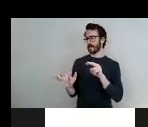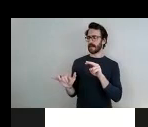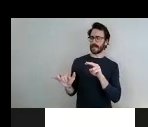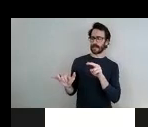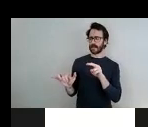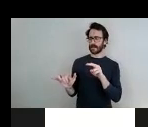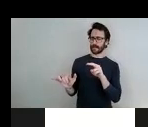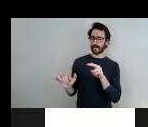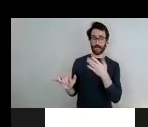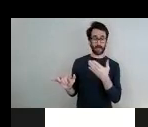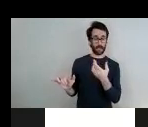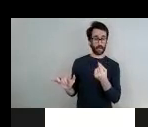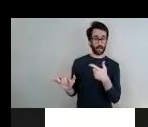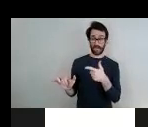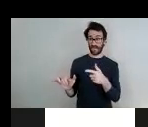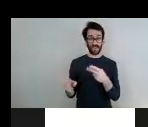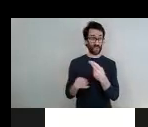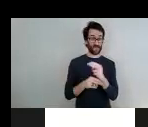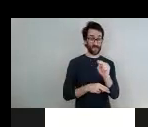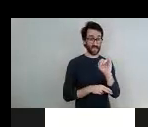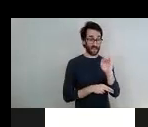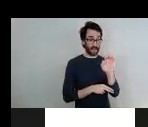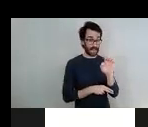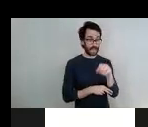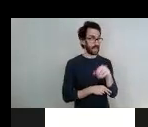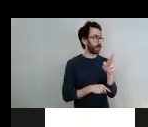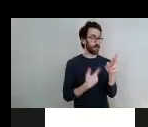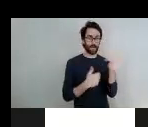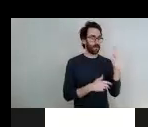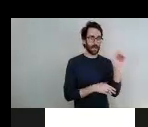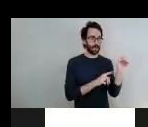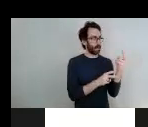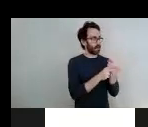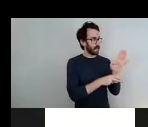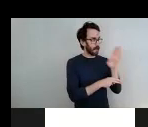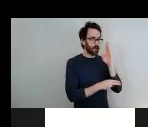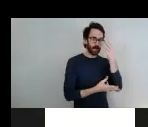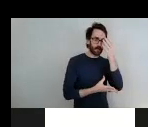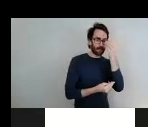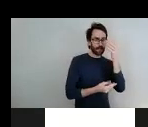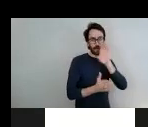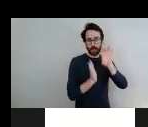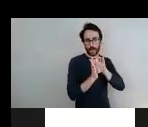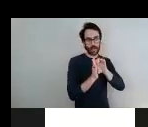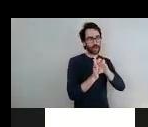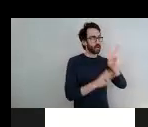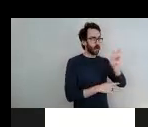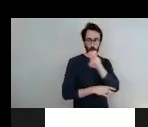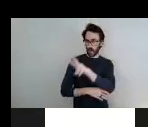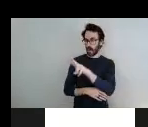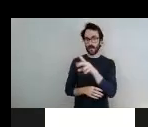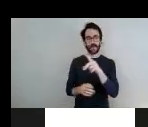they could copy Nike, they could copy any company and make you think that that's who they are. That would be